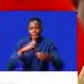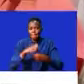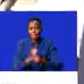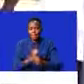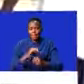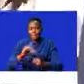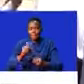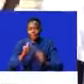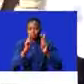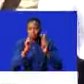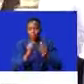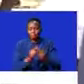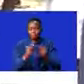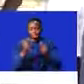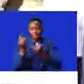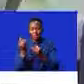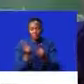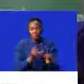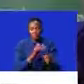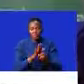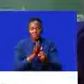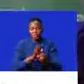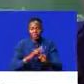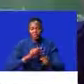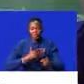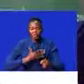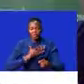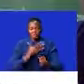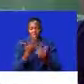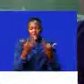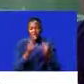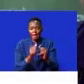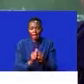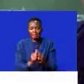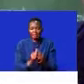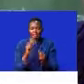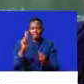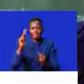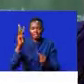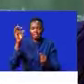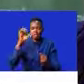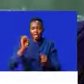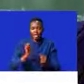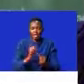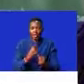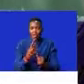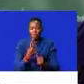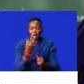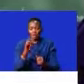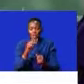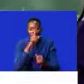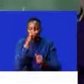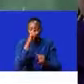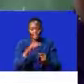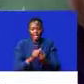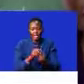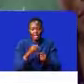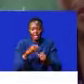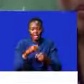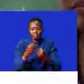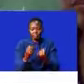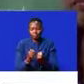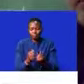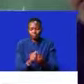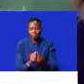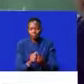ma thoro yudo welo seche duto. Kenya Wildlife Service is one of our serious partners because